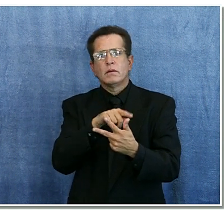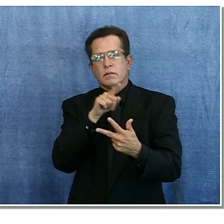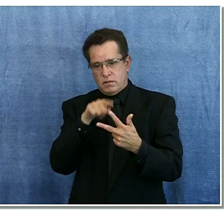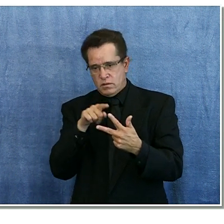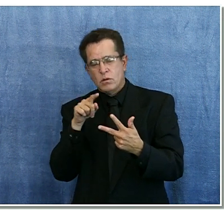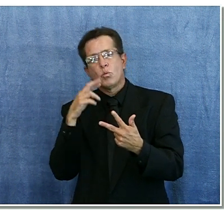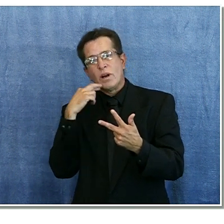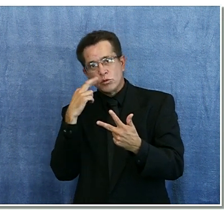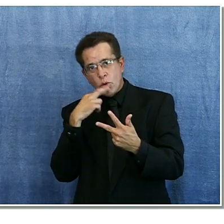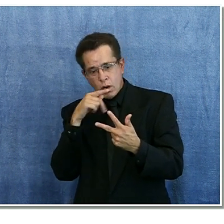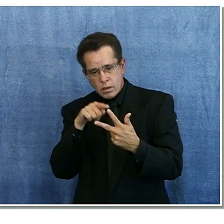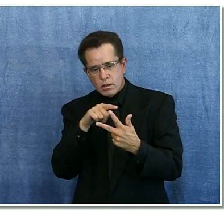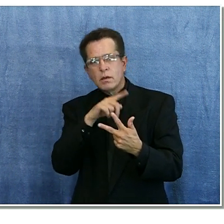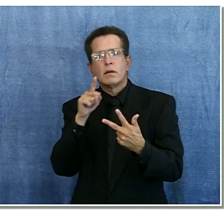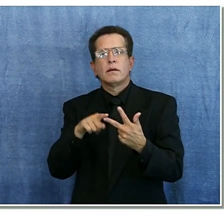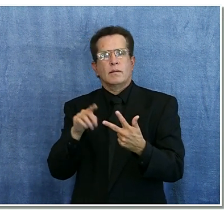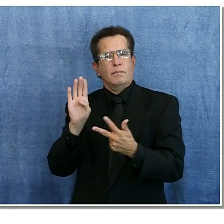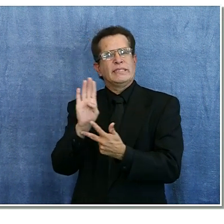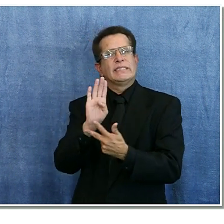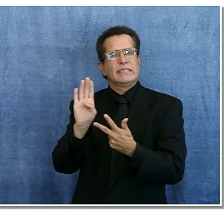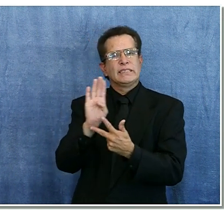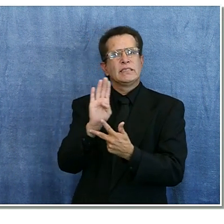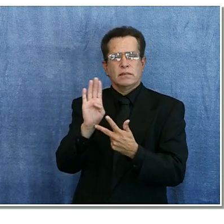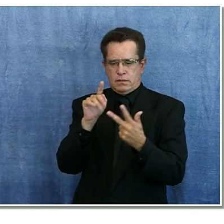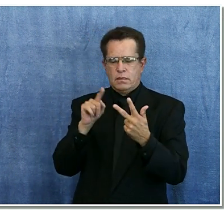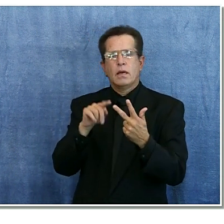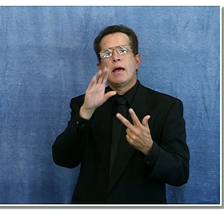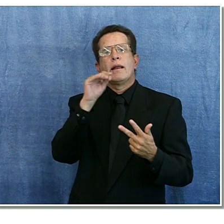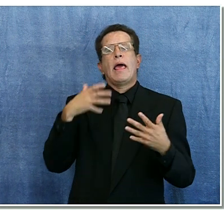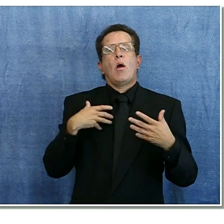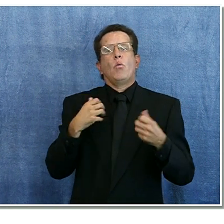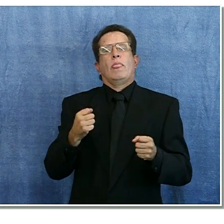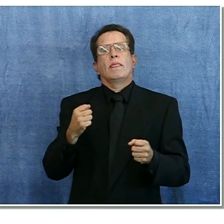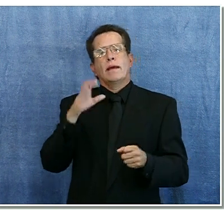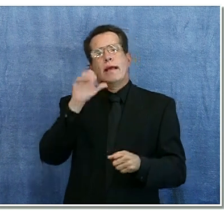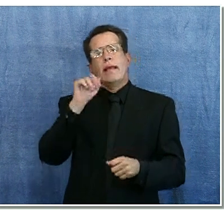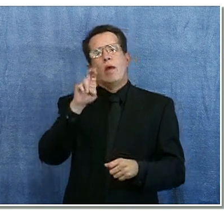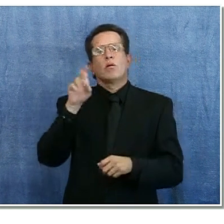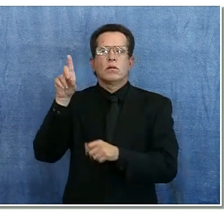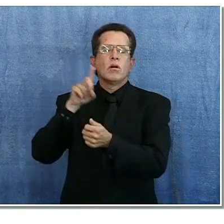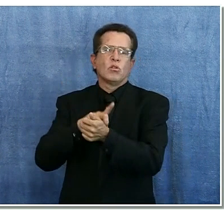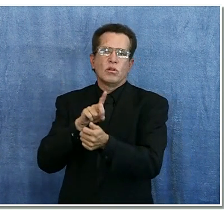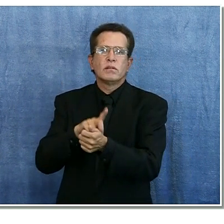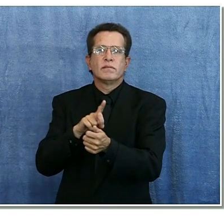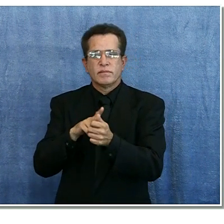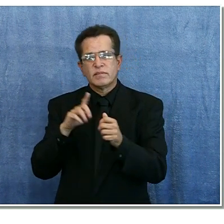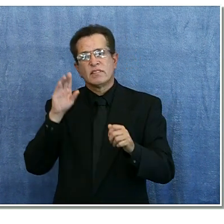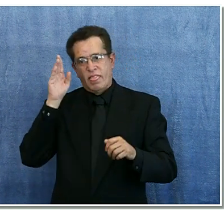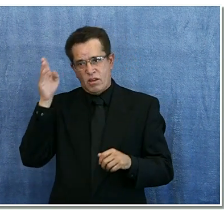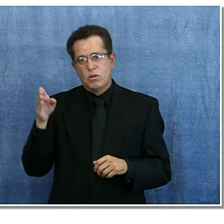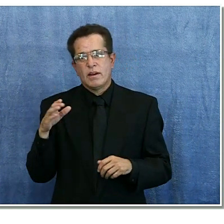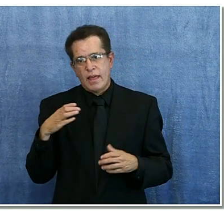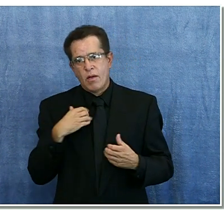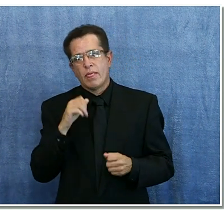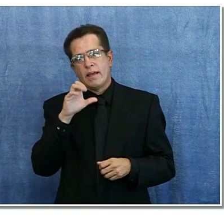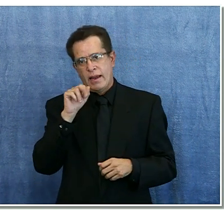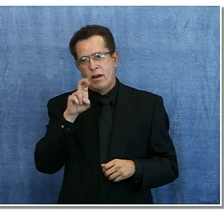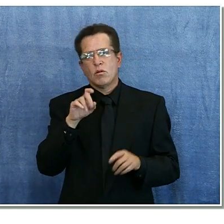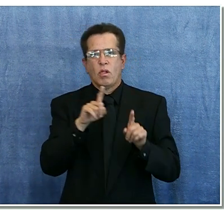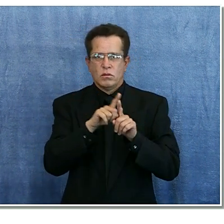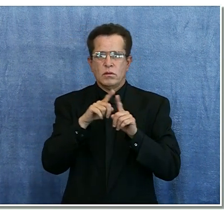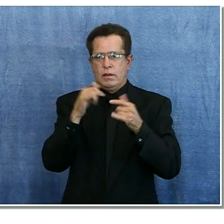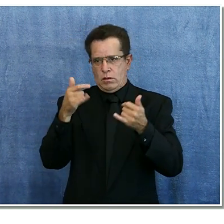as well as businesses, and then the healthcare sector. Next slide. And this slide shows